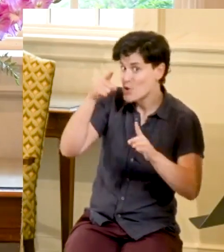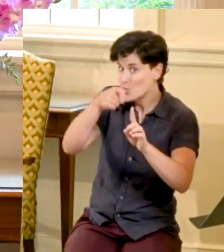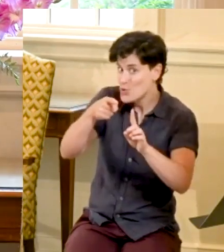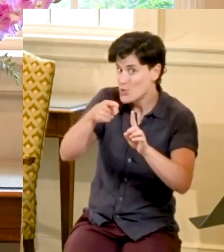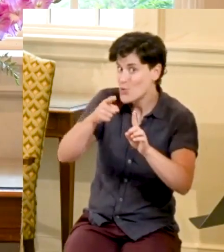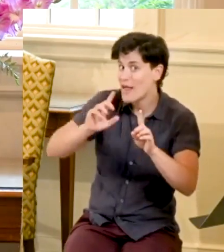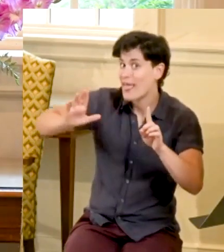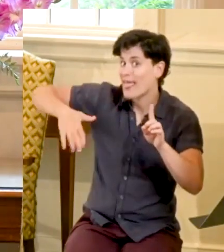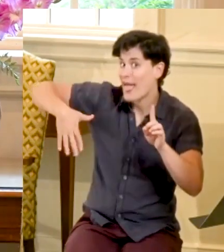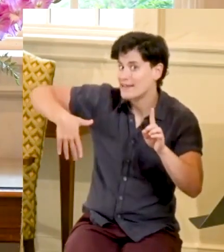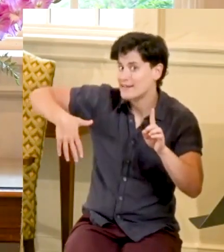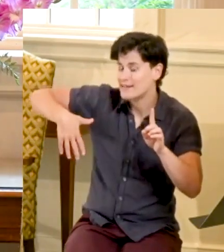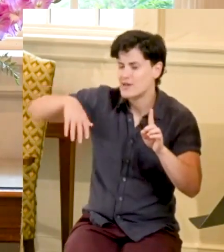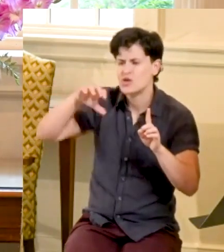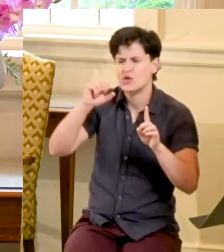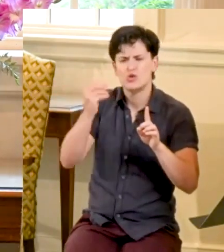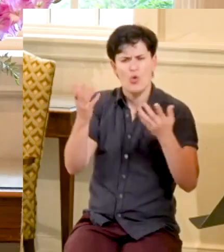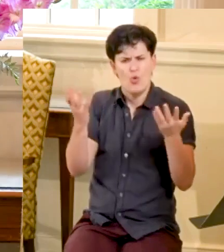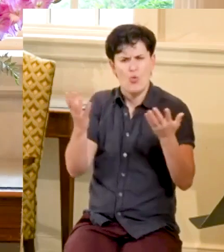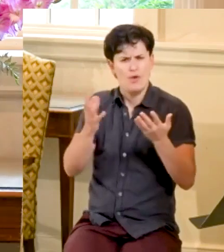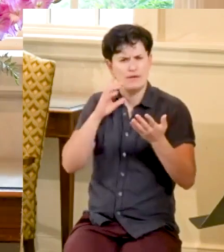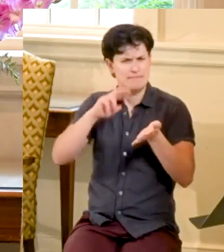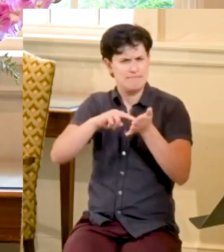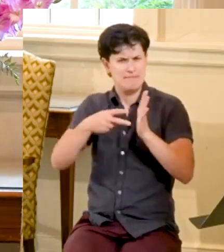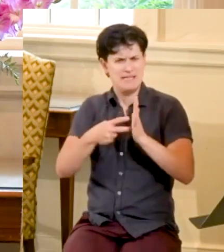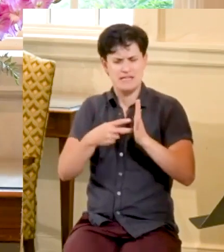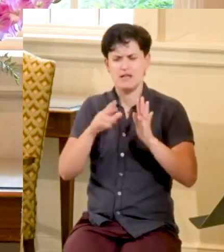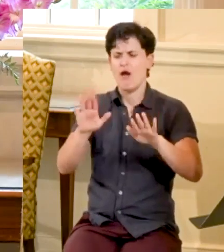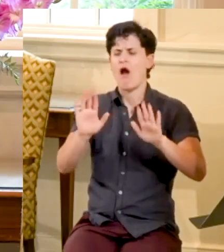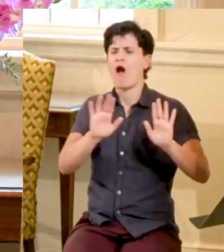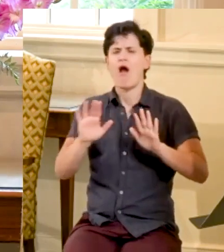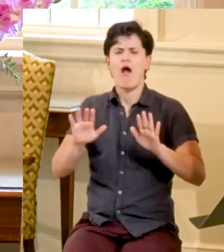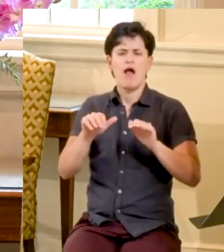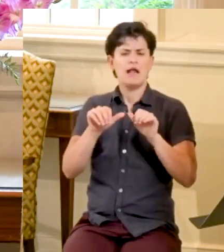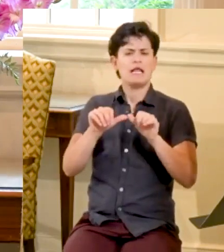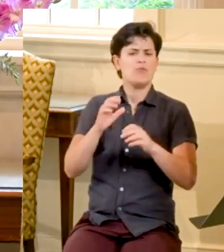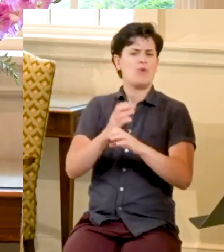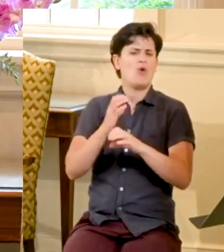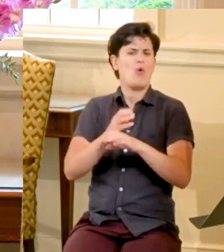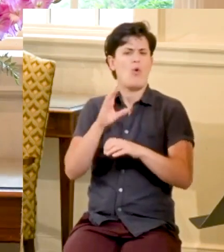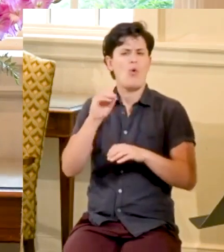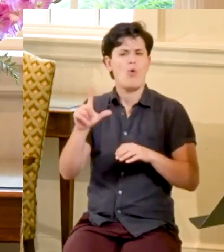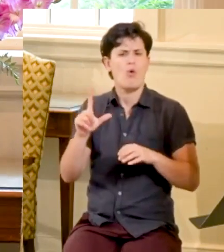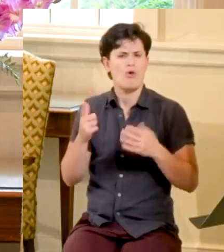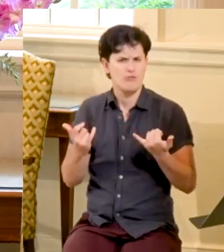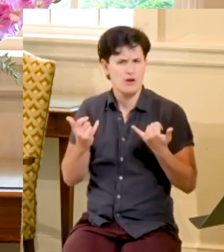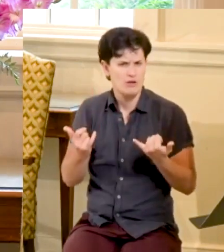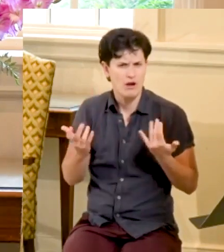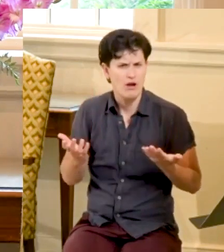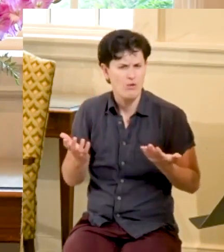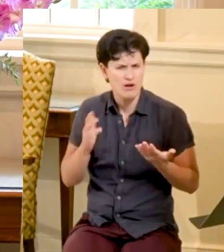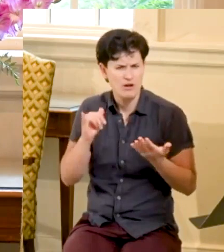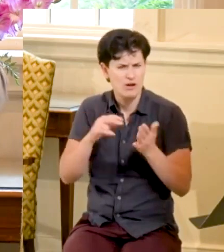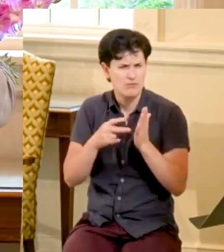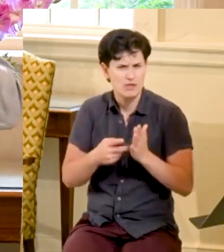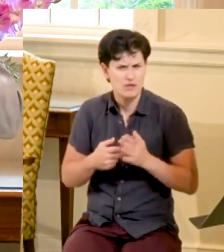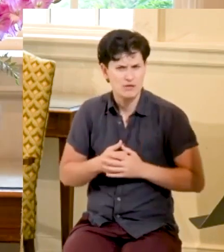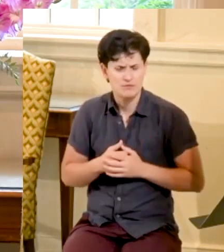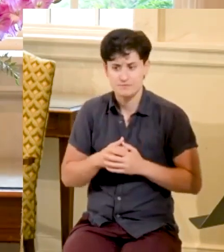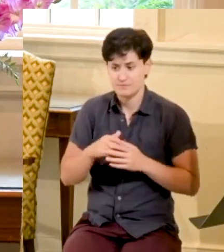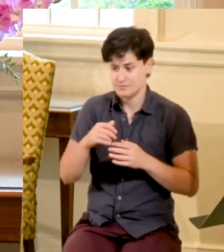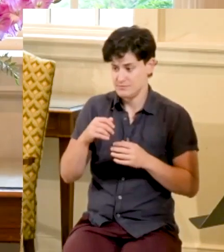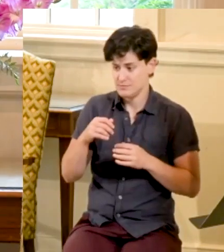So what would it mean to keep it cool here at this moment? Not in the past we